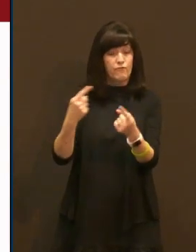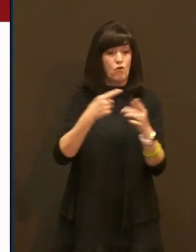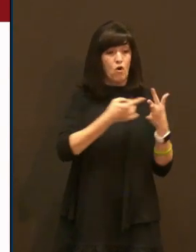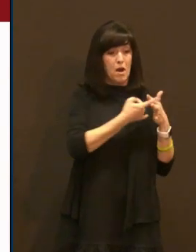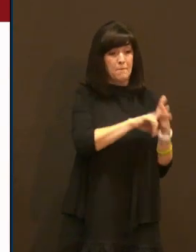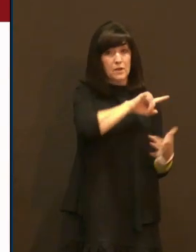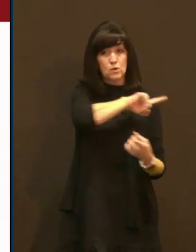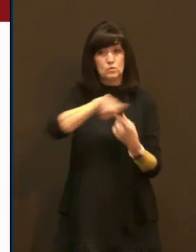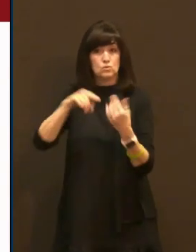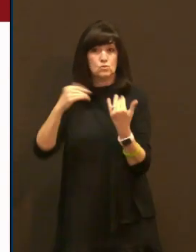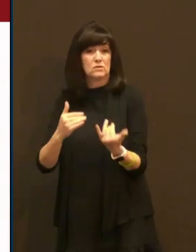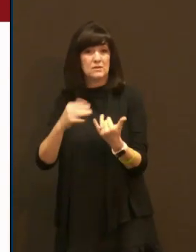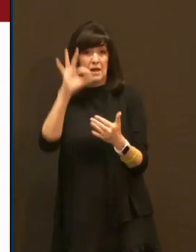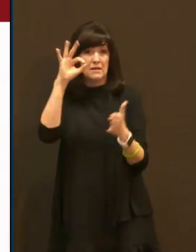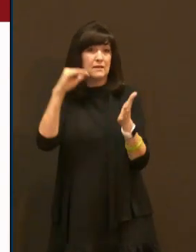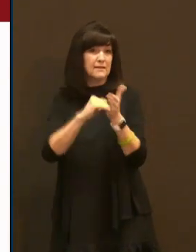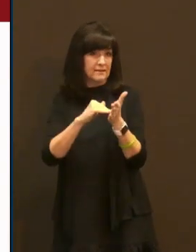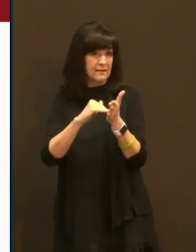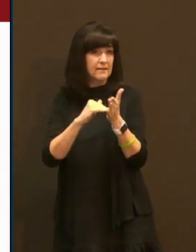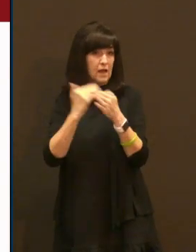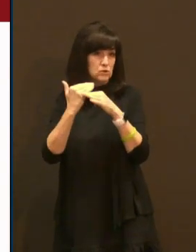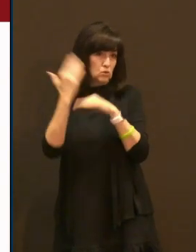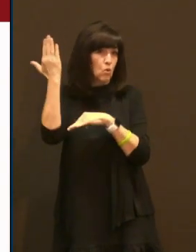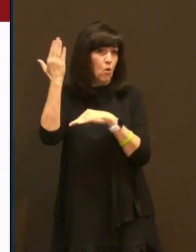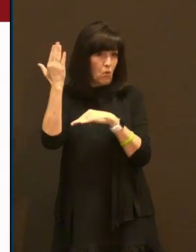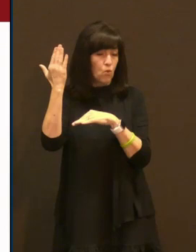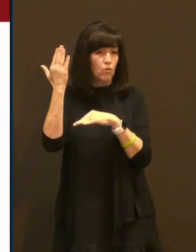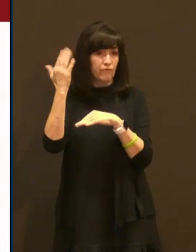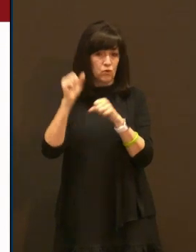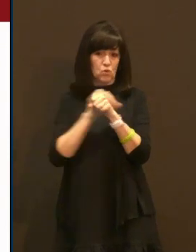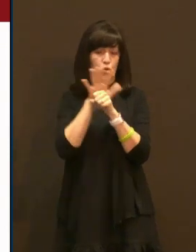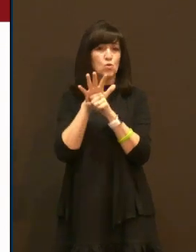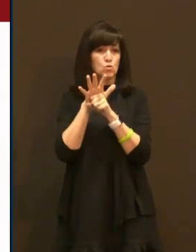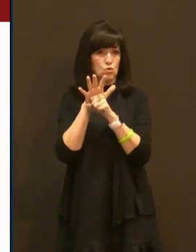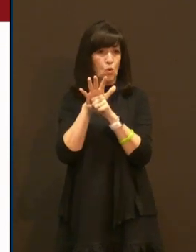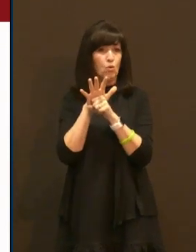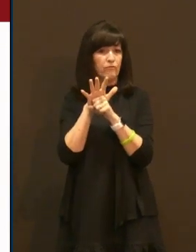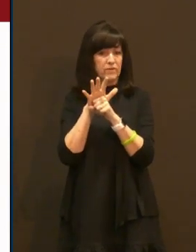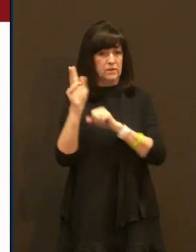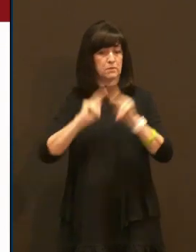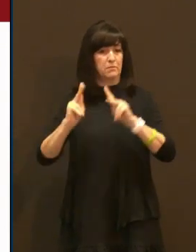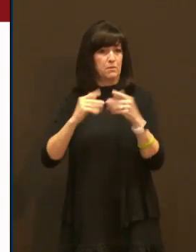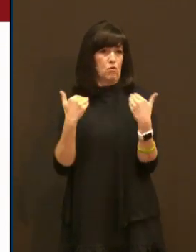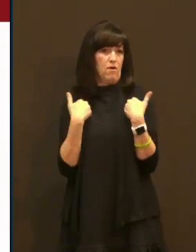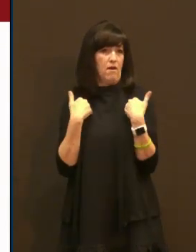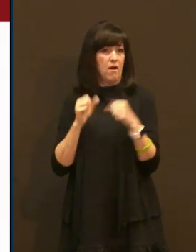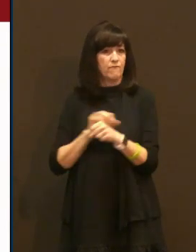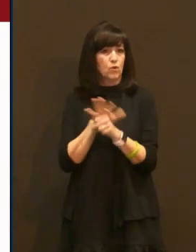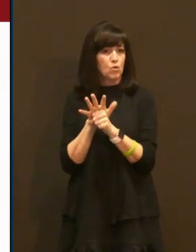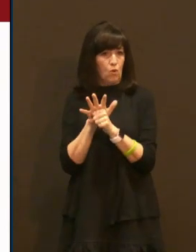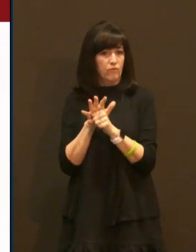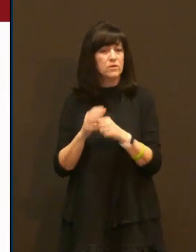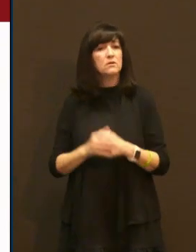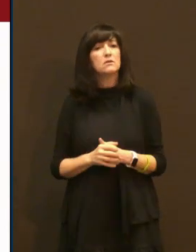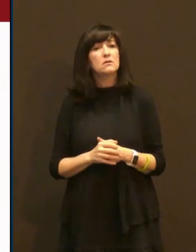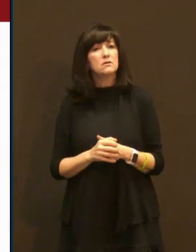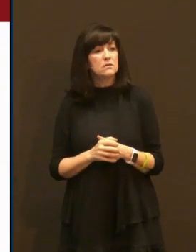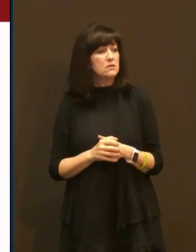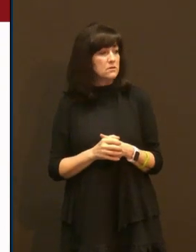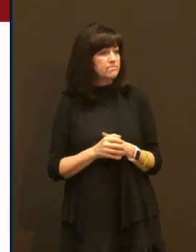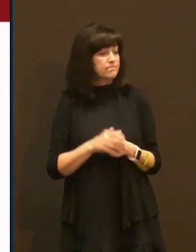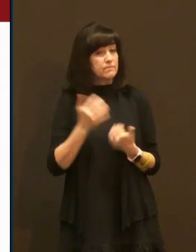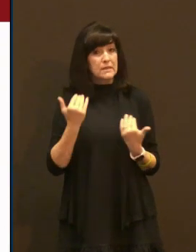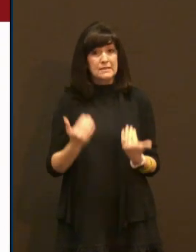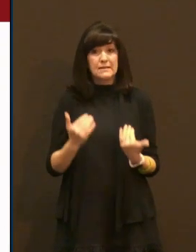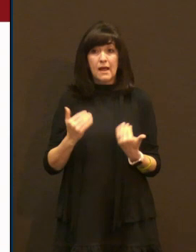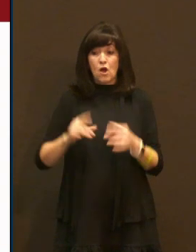cases. We continue to get positive cases. Obviously, we're testing at a rate, AJ, I think that's twice what it was before